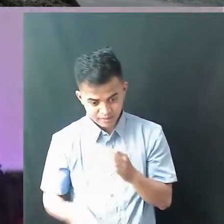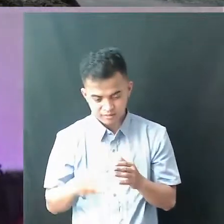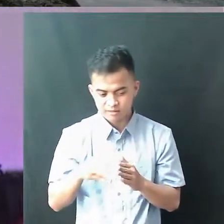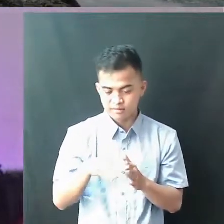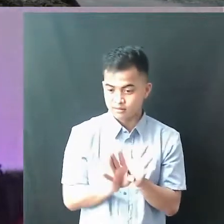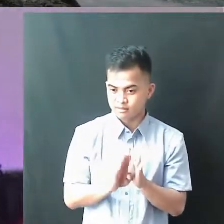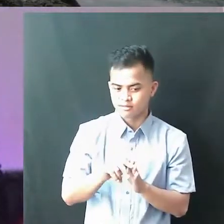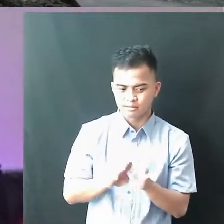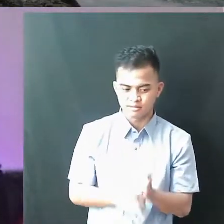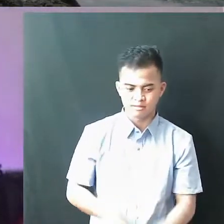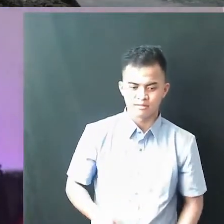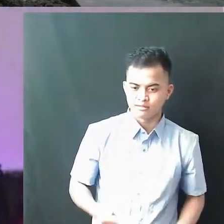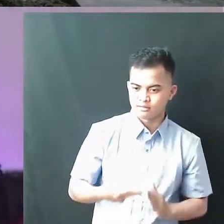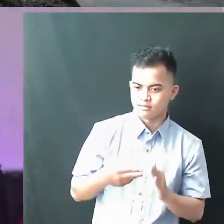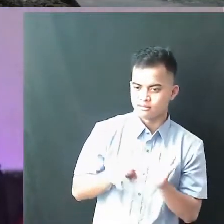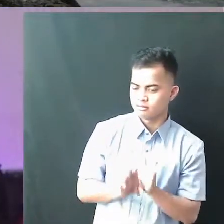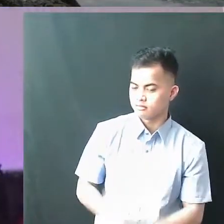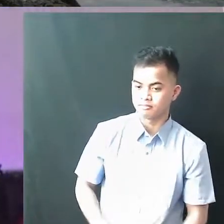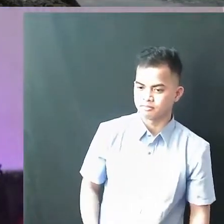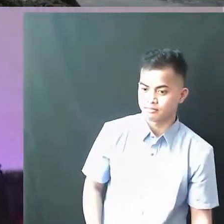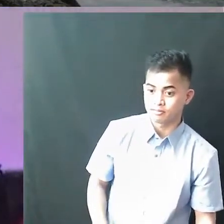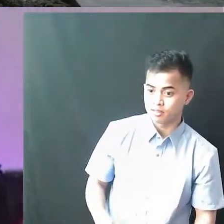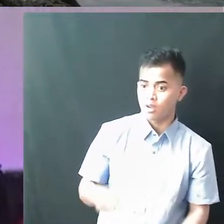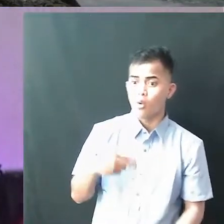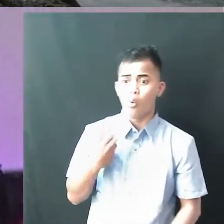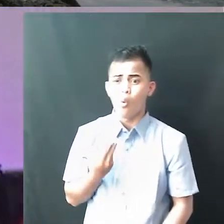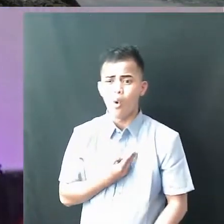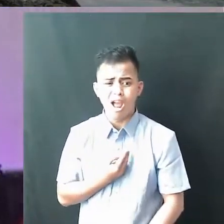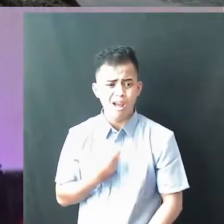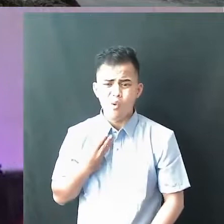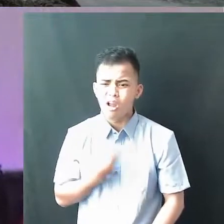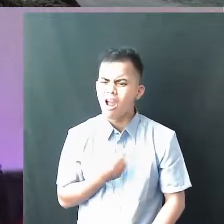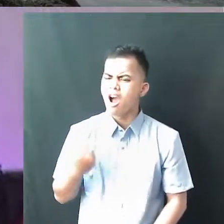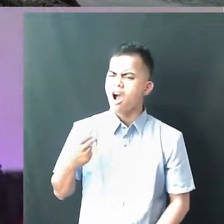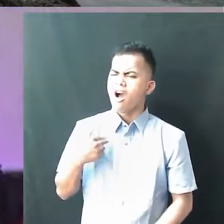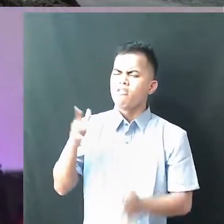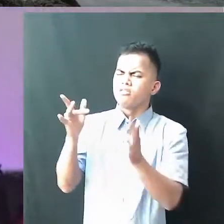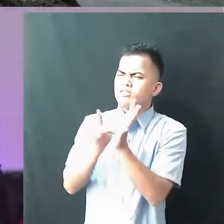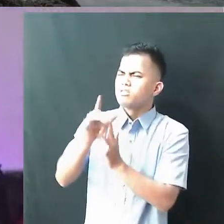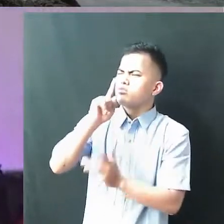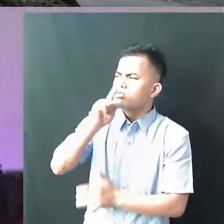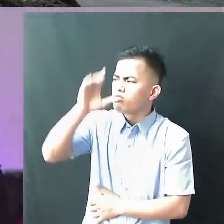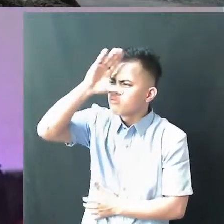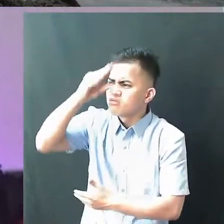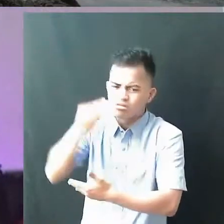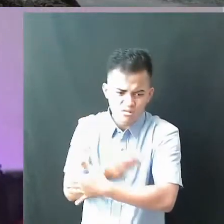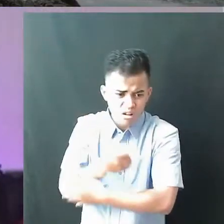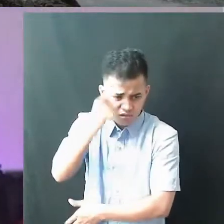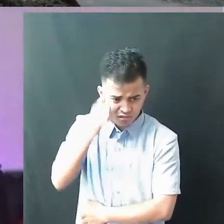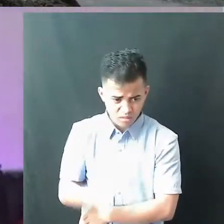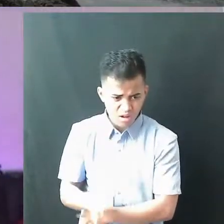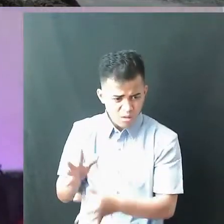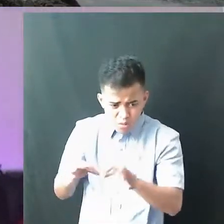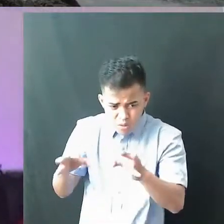"Seeing then that we have a great high priest that has passed into the heavens, Jesus the Son of God," again, "let us